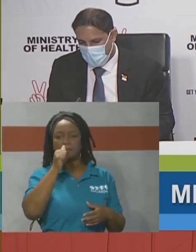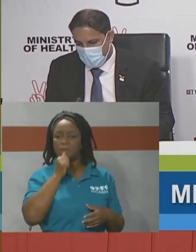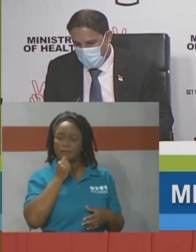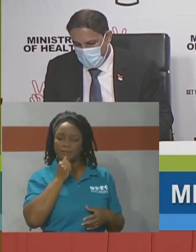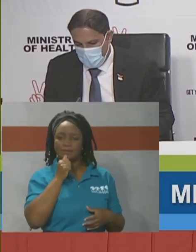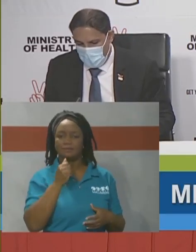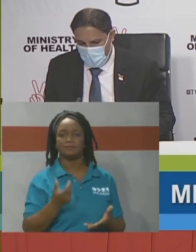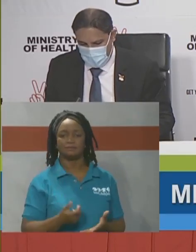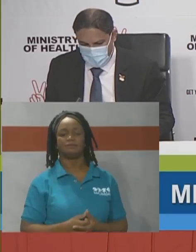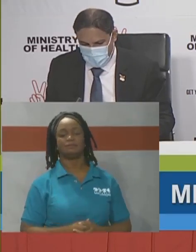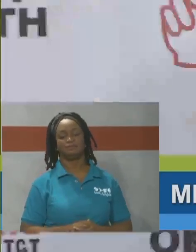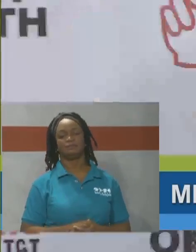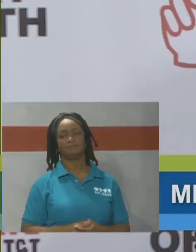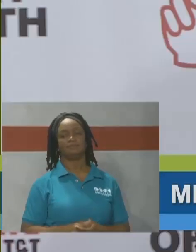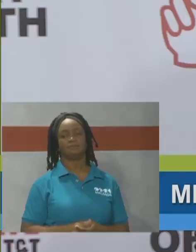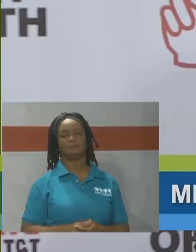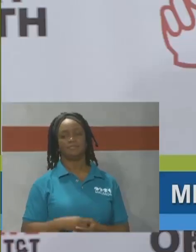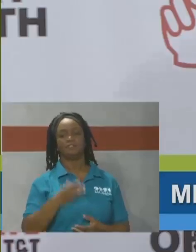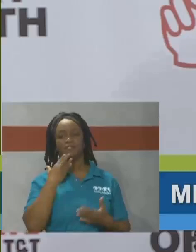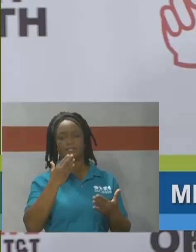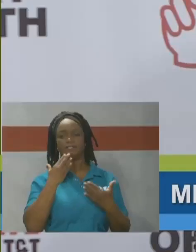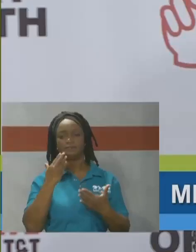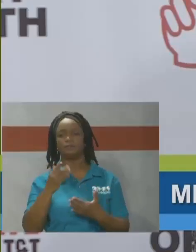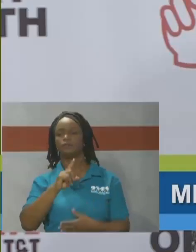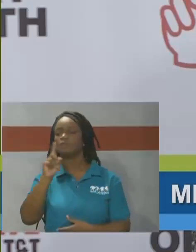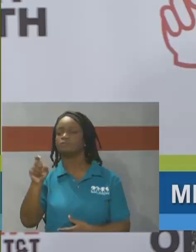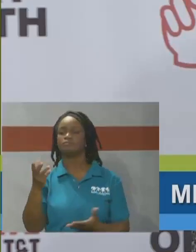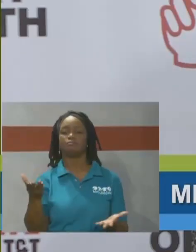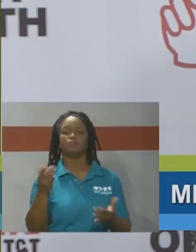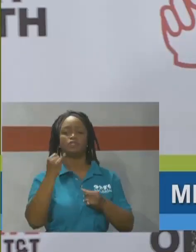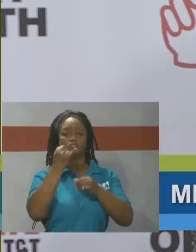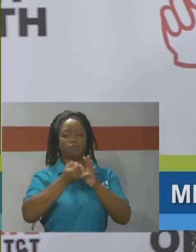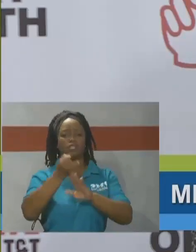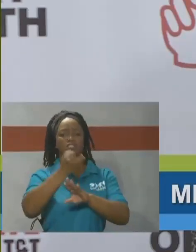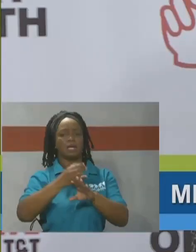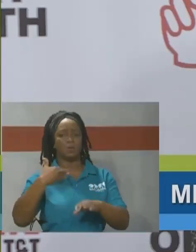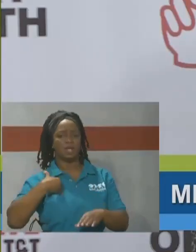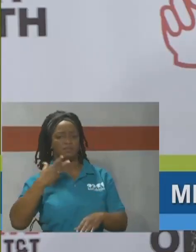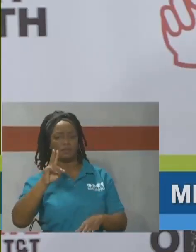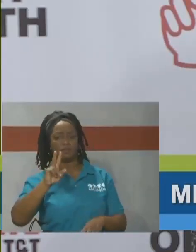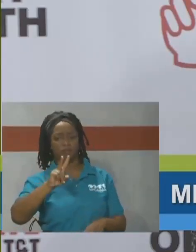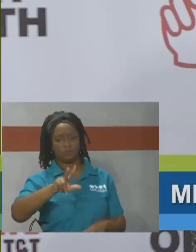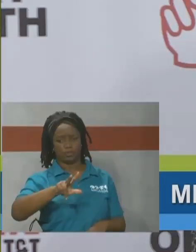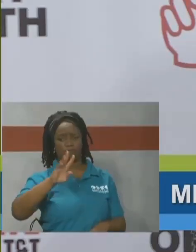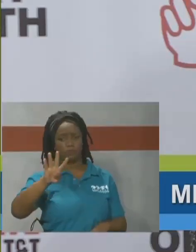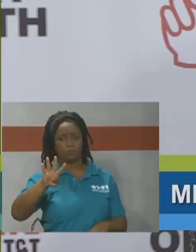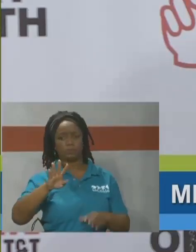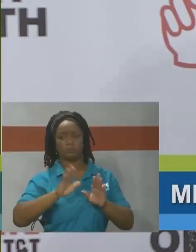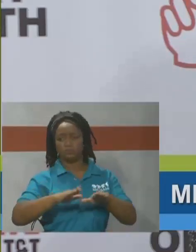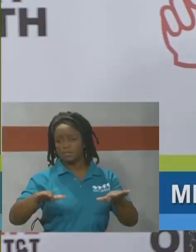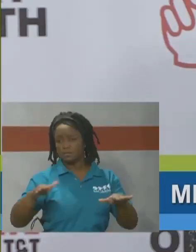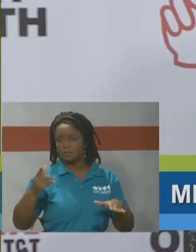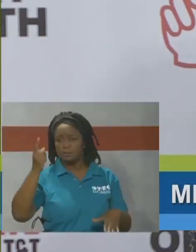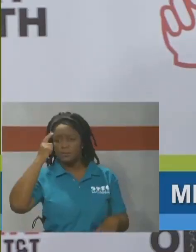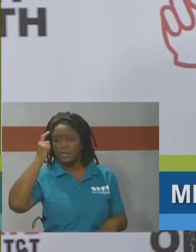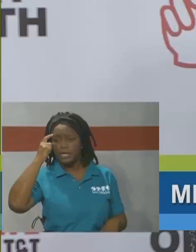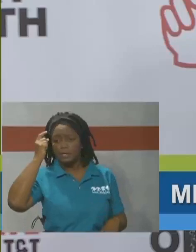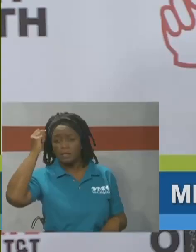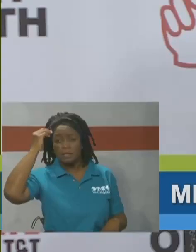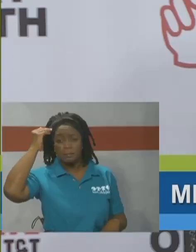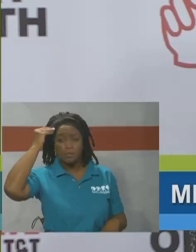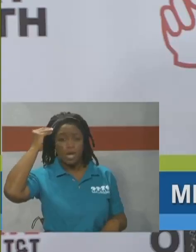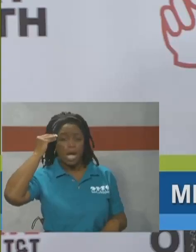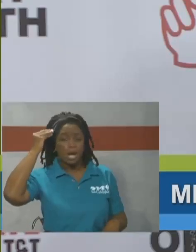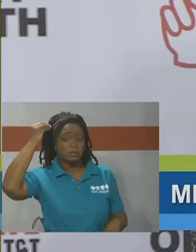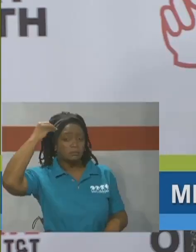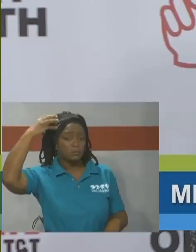Thank you for that question. So far since January, we've had about 3 or 4 of those cases in terms of the post-COVID encephalitis coming